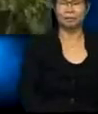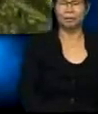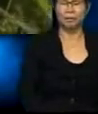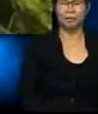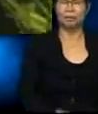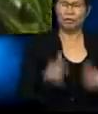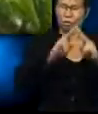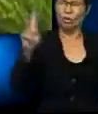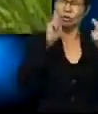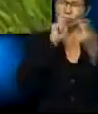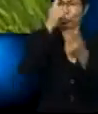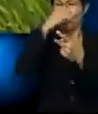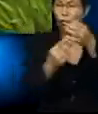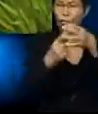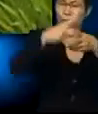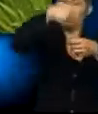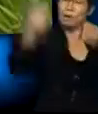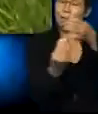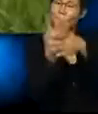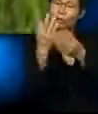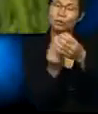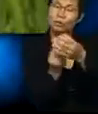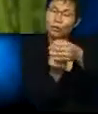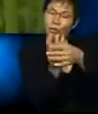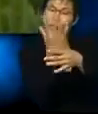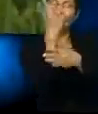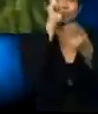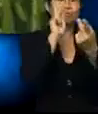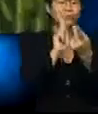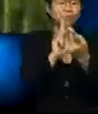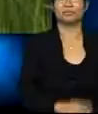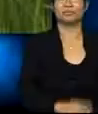It is very suitable for paddy plants to grow in.